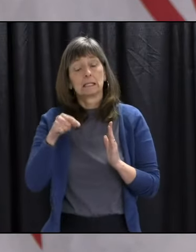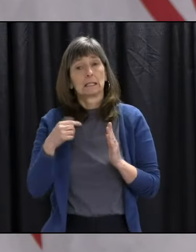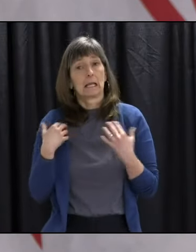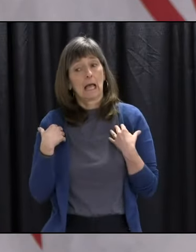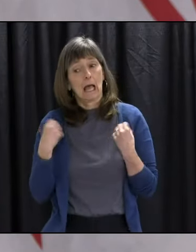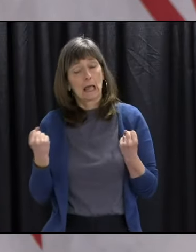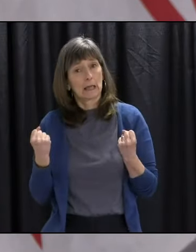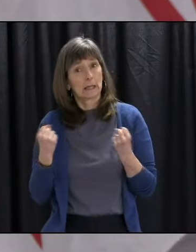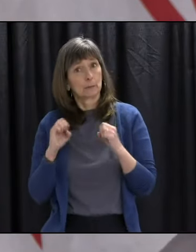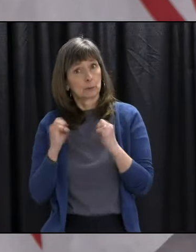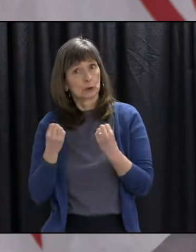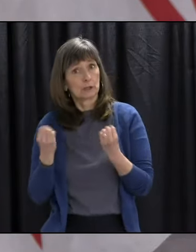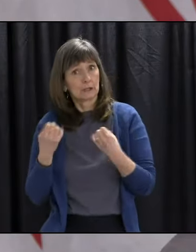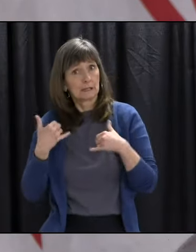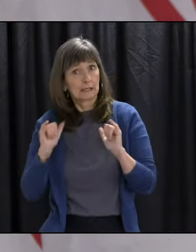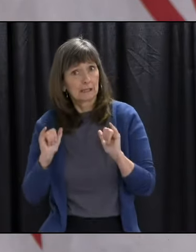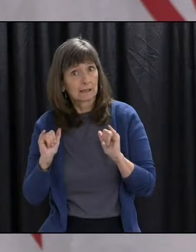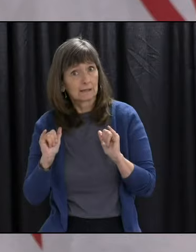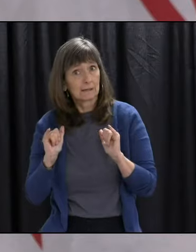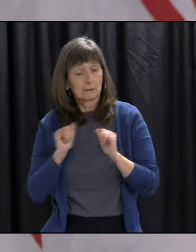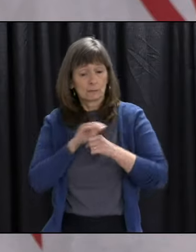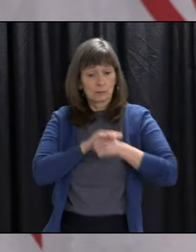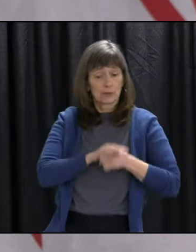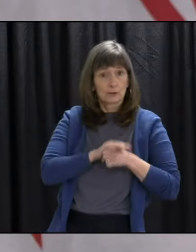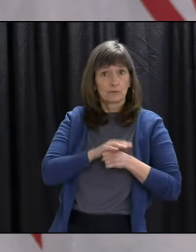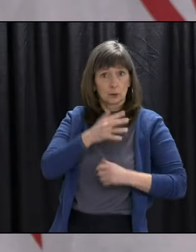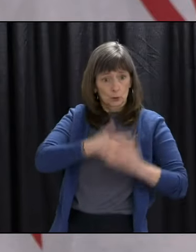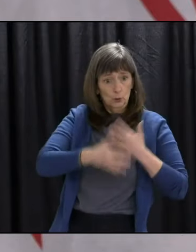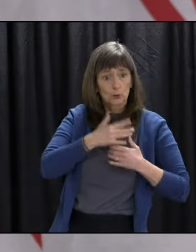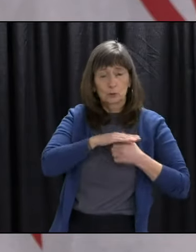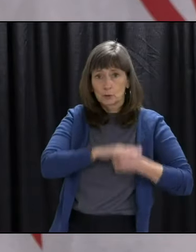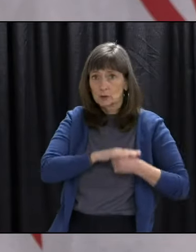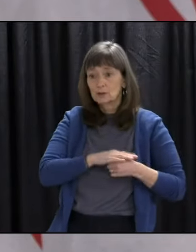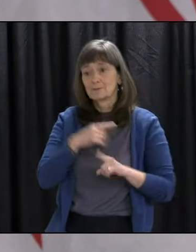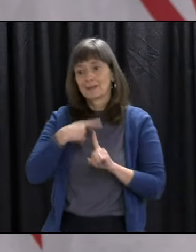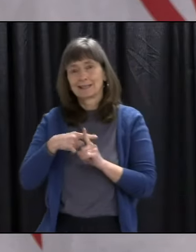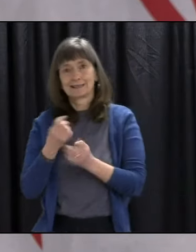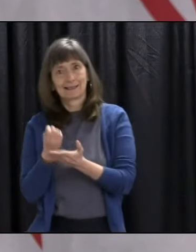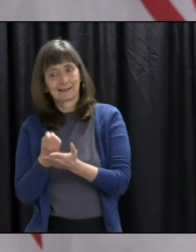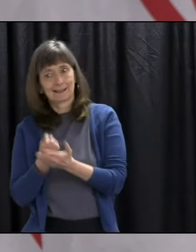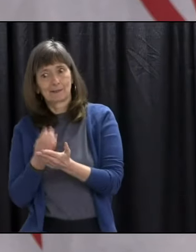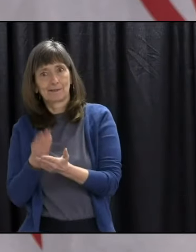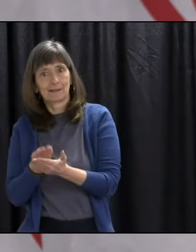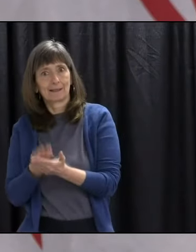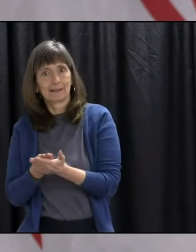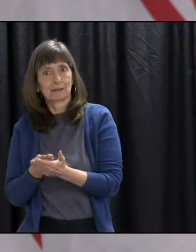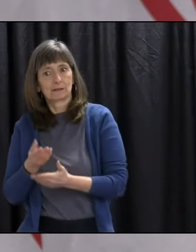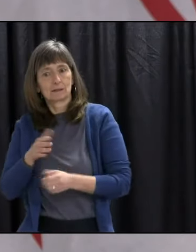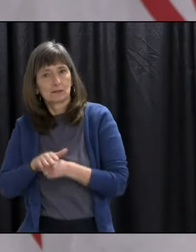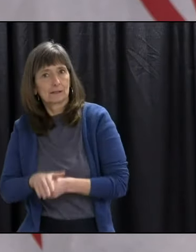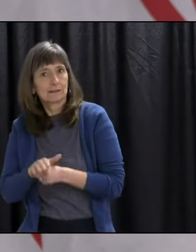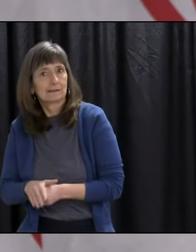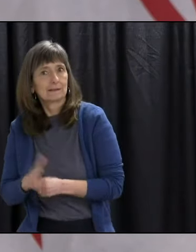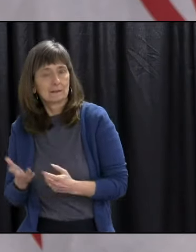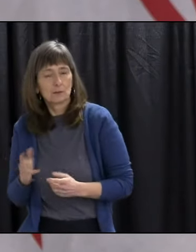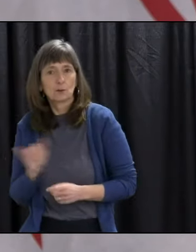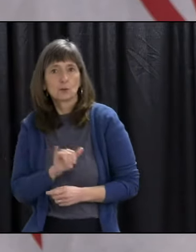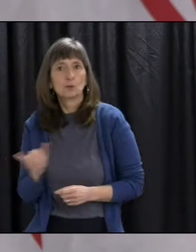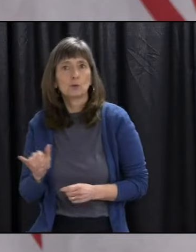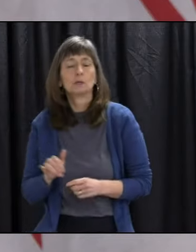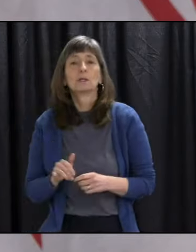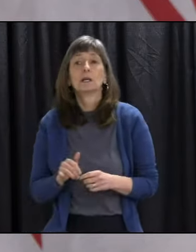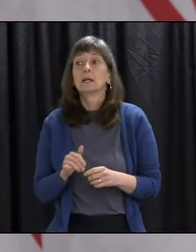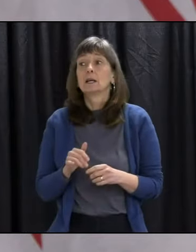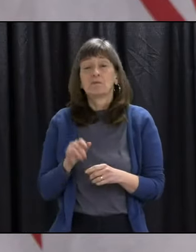the social and economic well-being of our province. This includes the way groceries and medications and